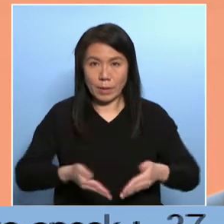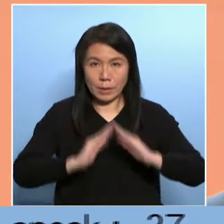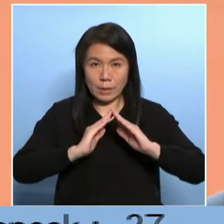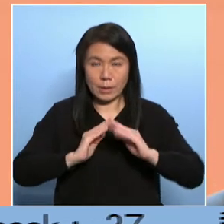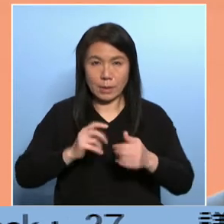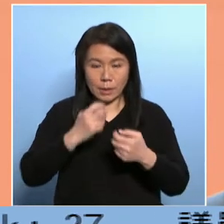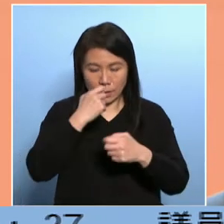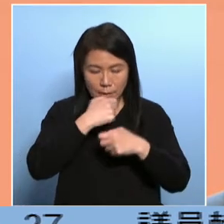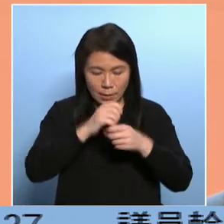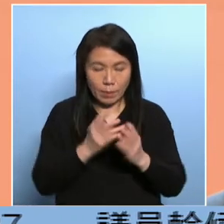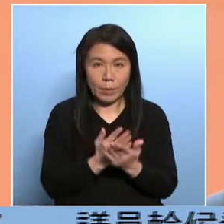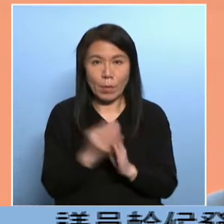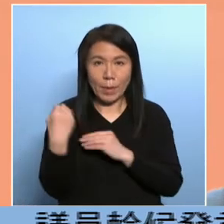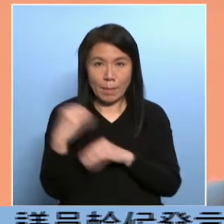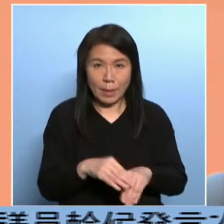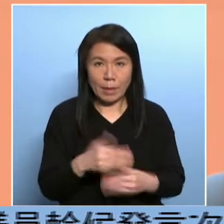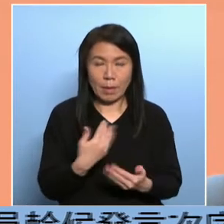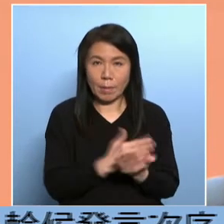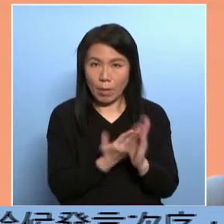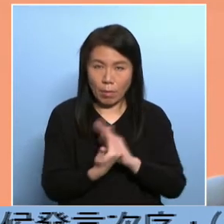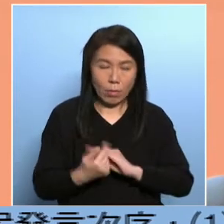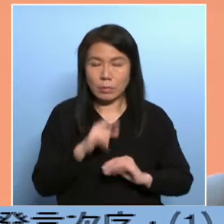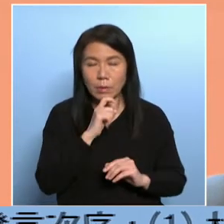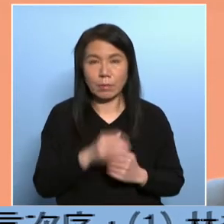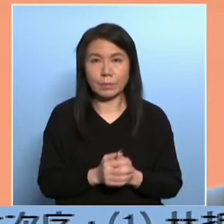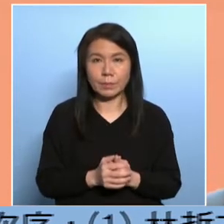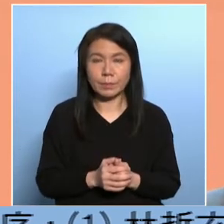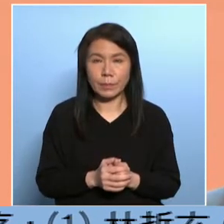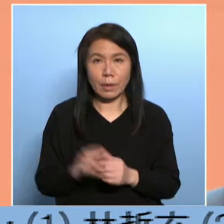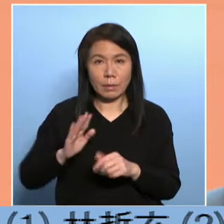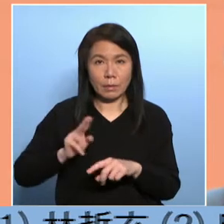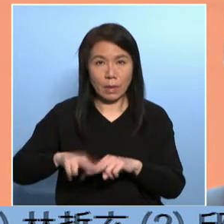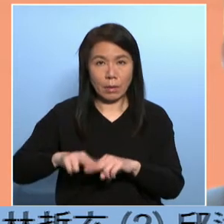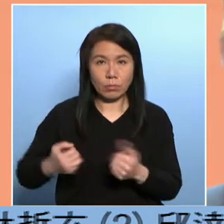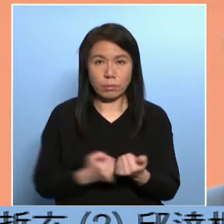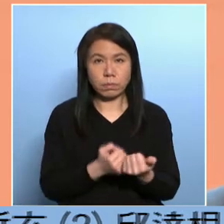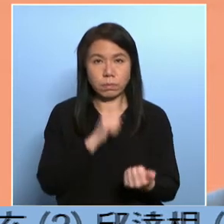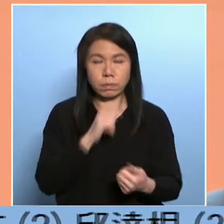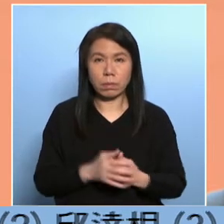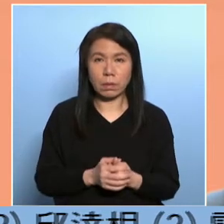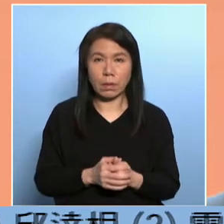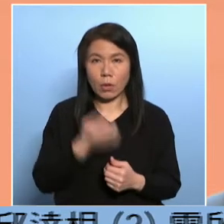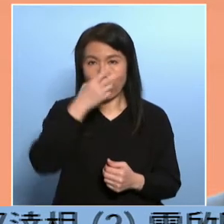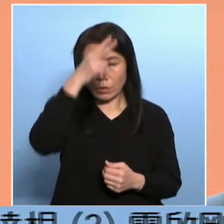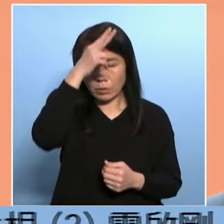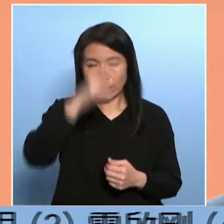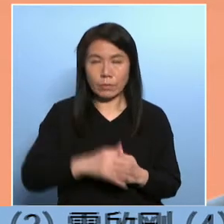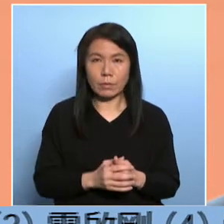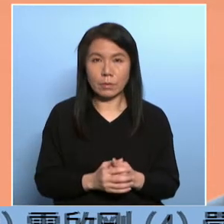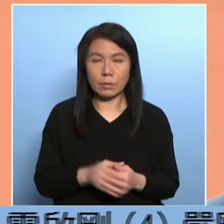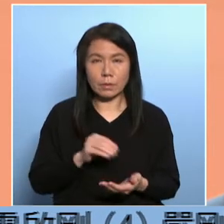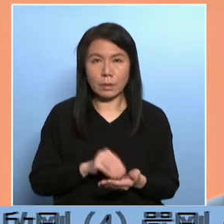tracking of cases, investigation measures, and also vaccination of the public and so